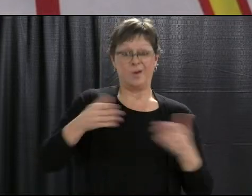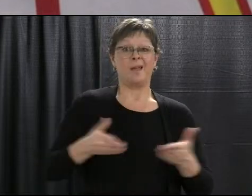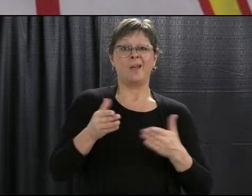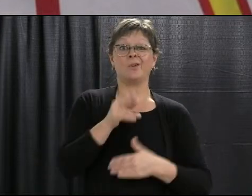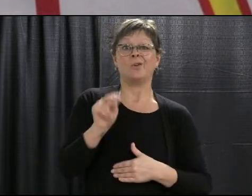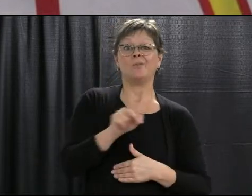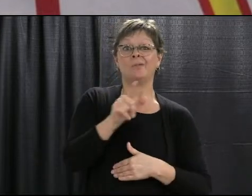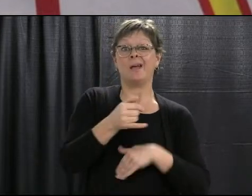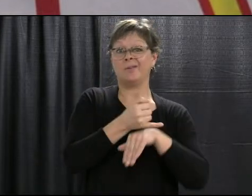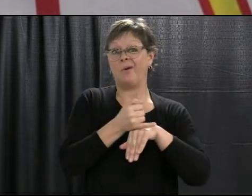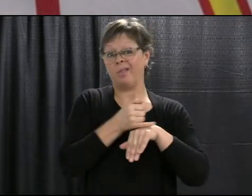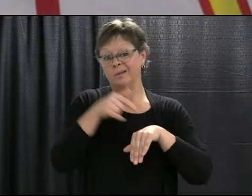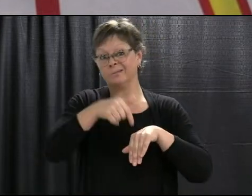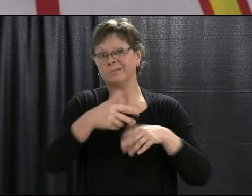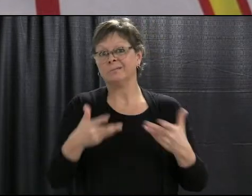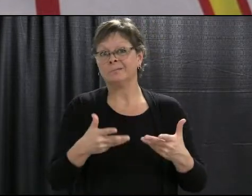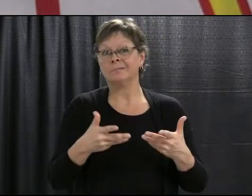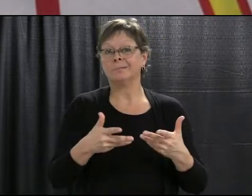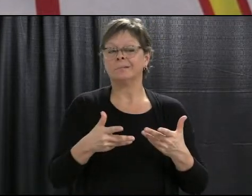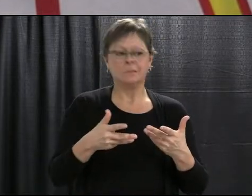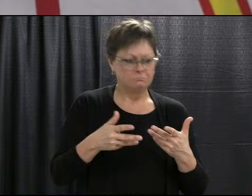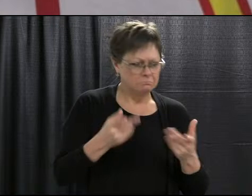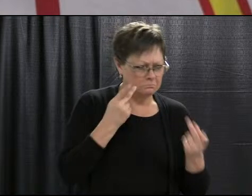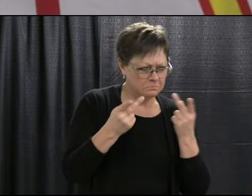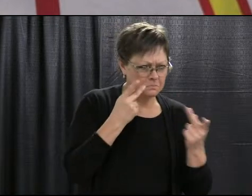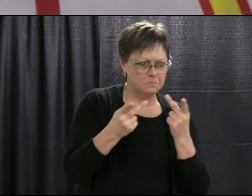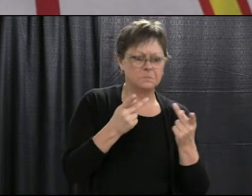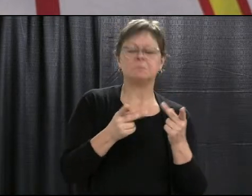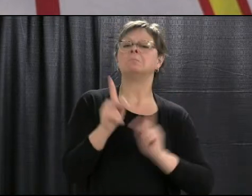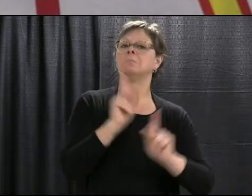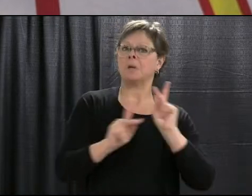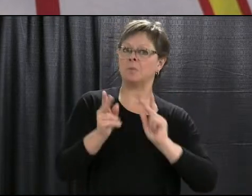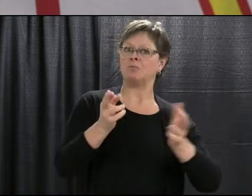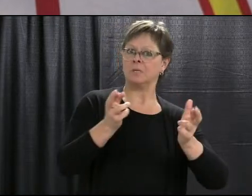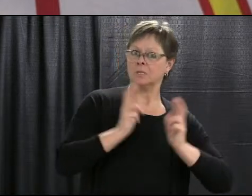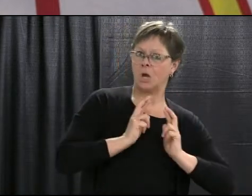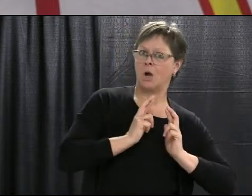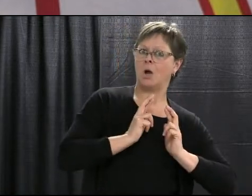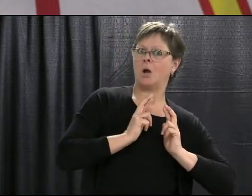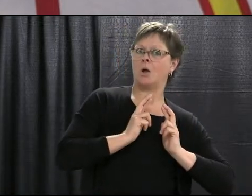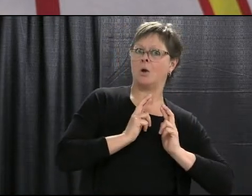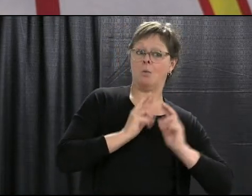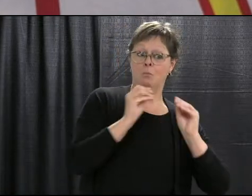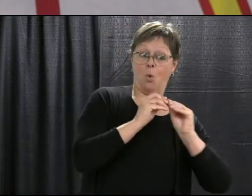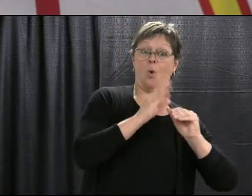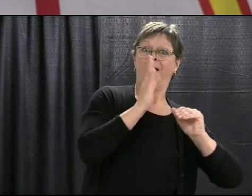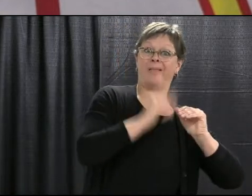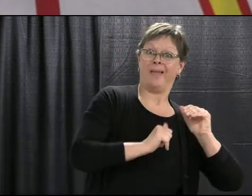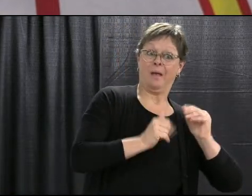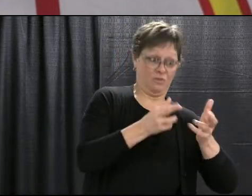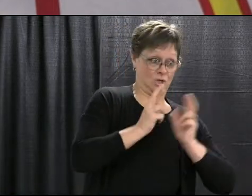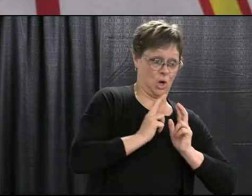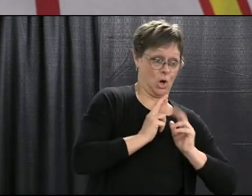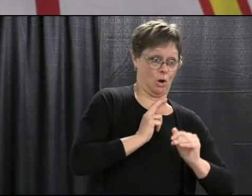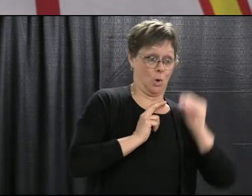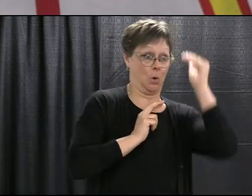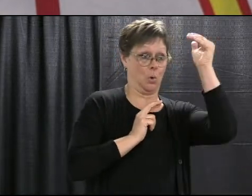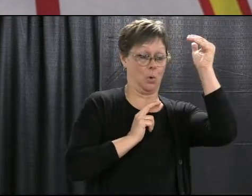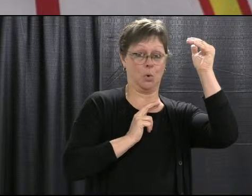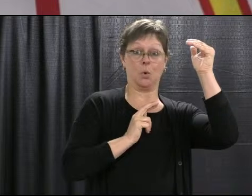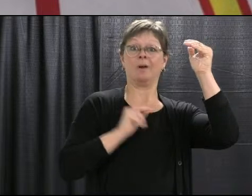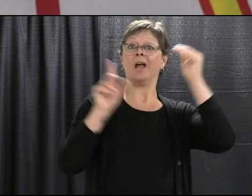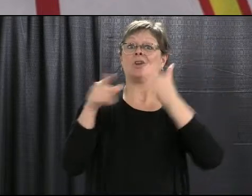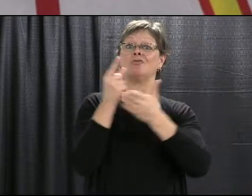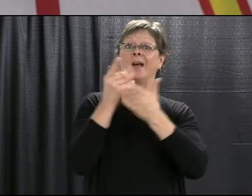people retiring, for example, from health professions than entering health professions through our own graduates. So